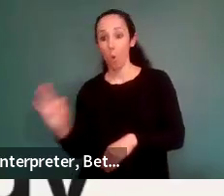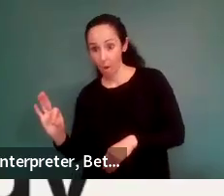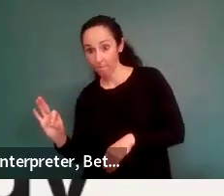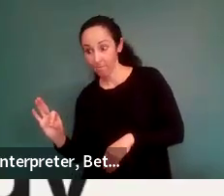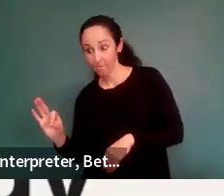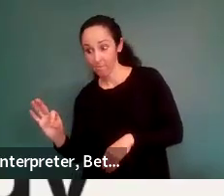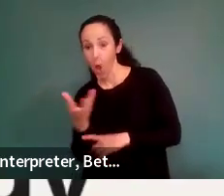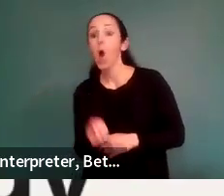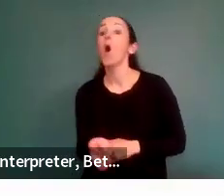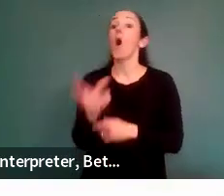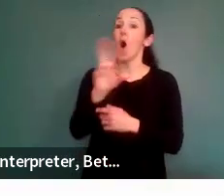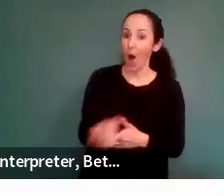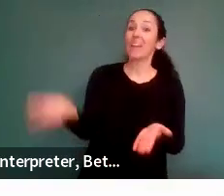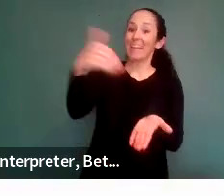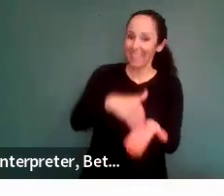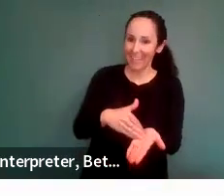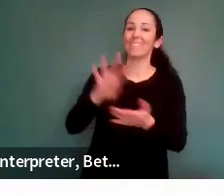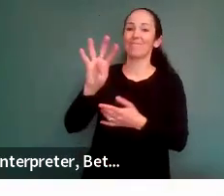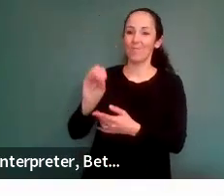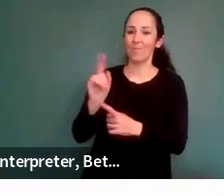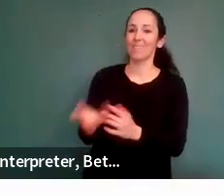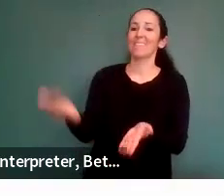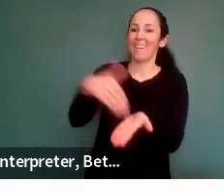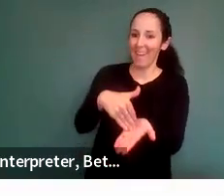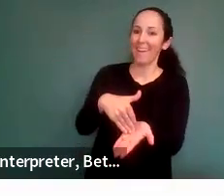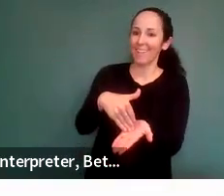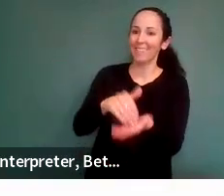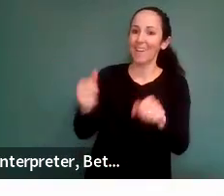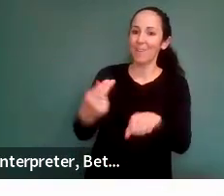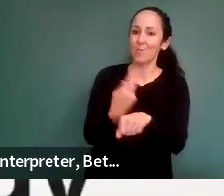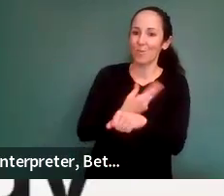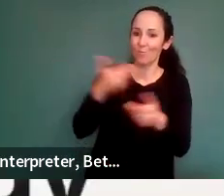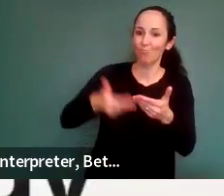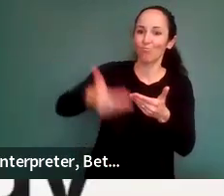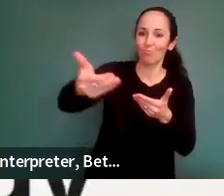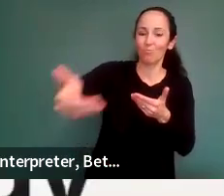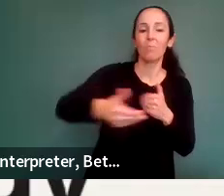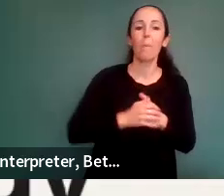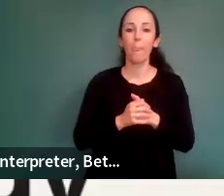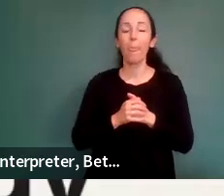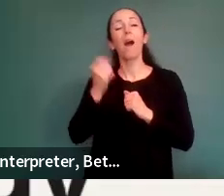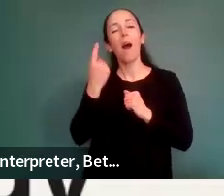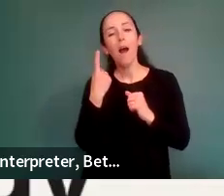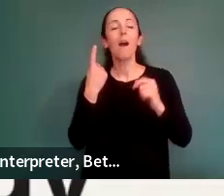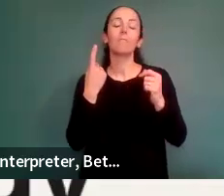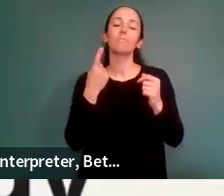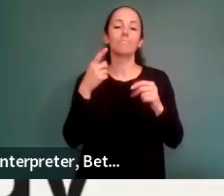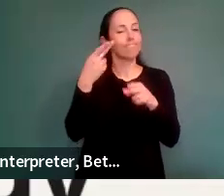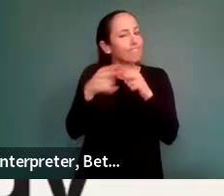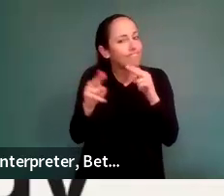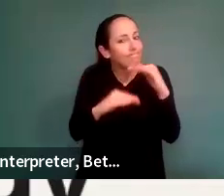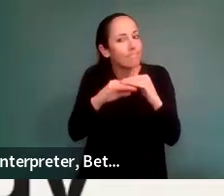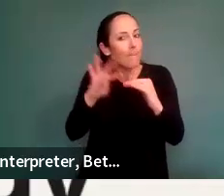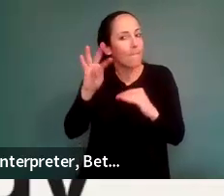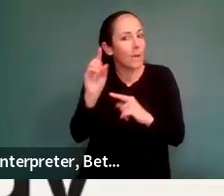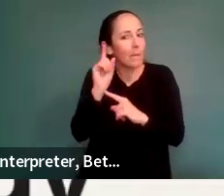again. It's a teaser. It allows you to use a screen reader just for those 40 minutes until you